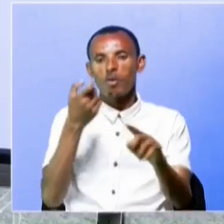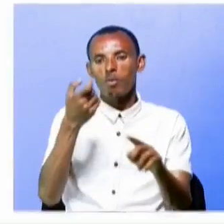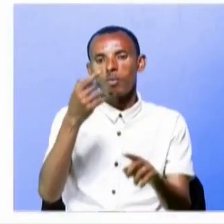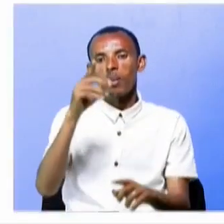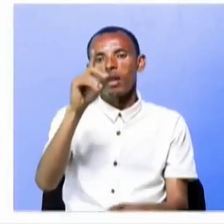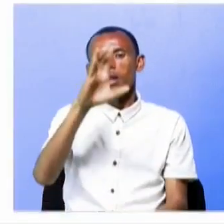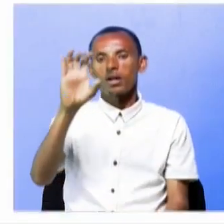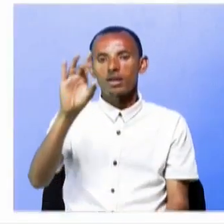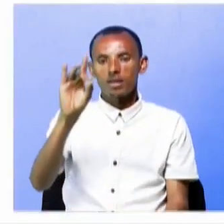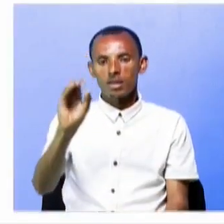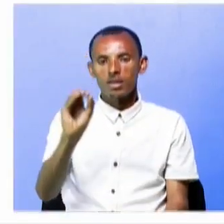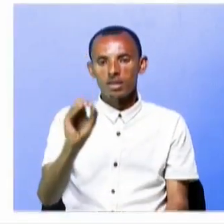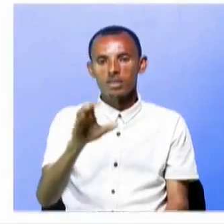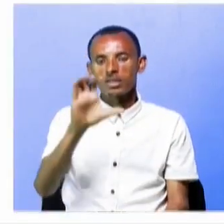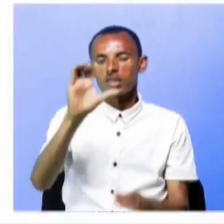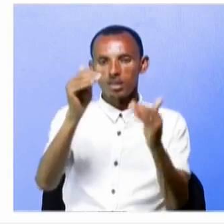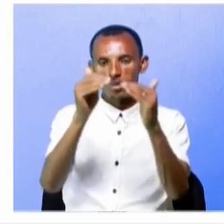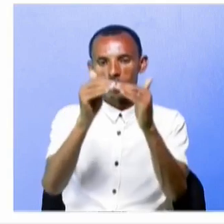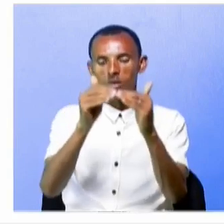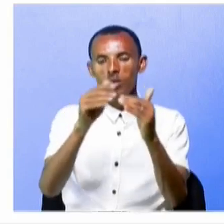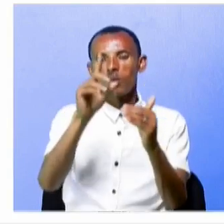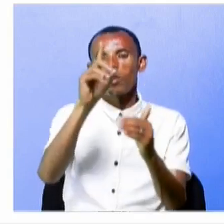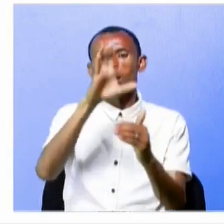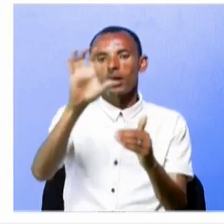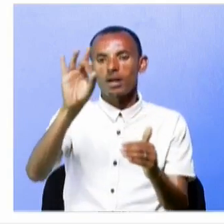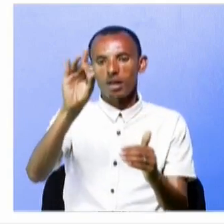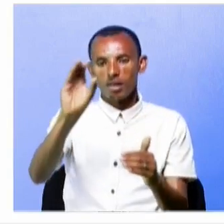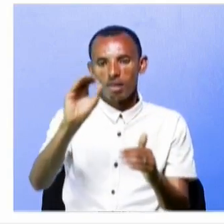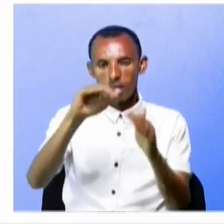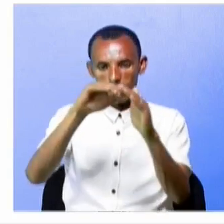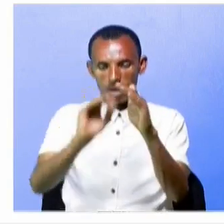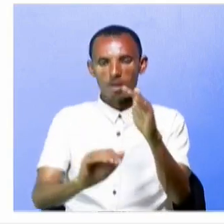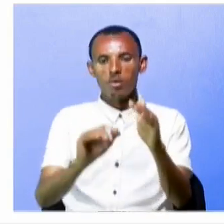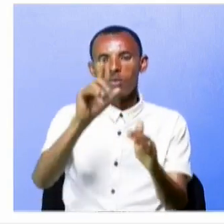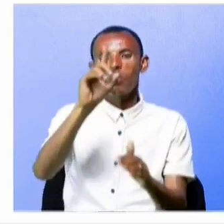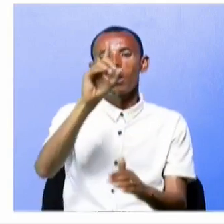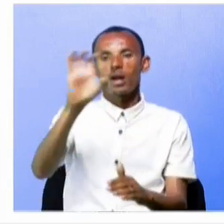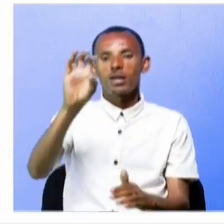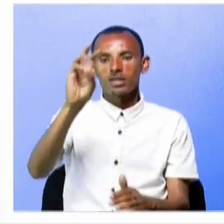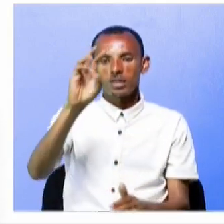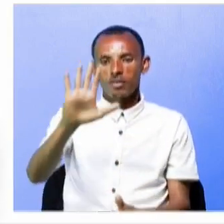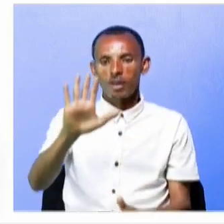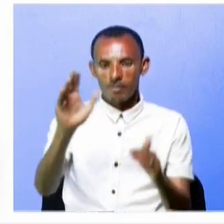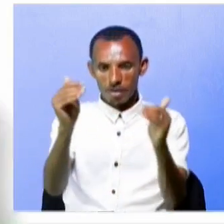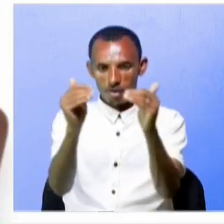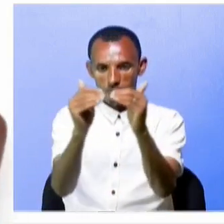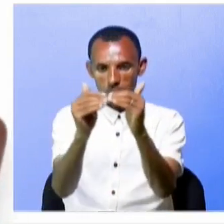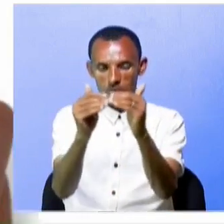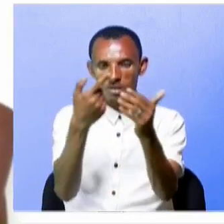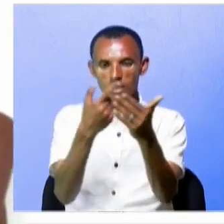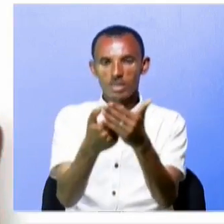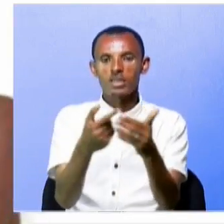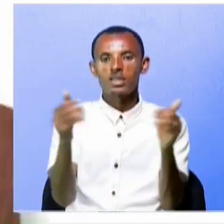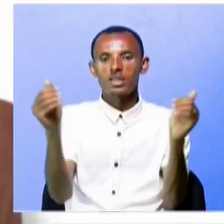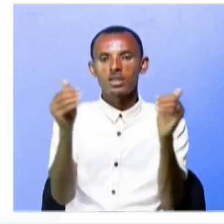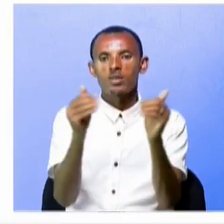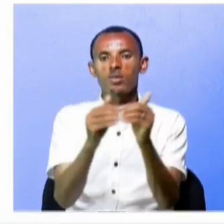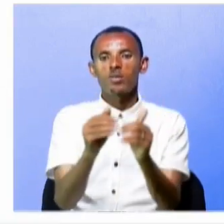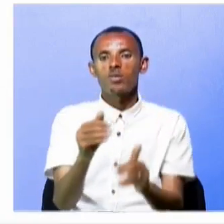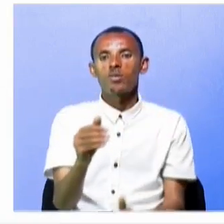subtracting, so C becomes 180 degree minus 165 degree, and this difference